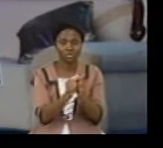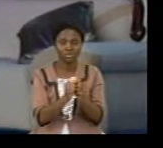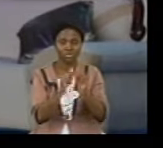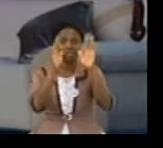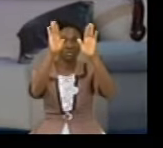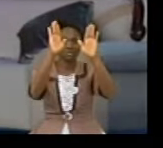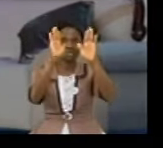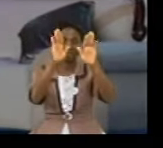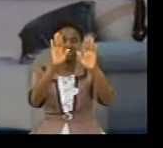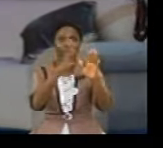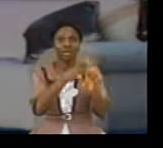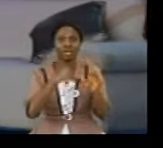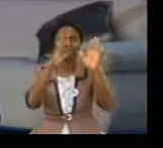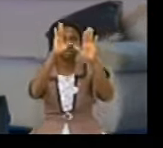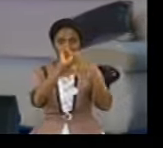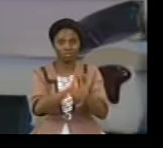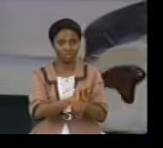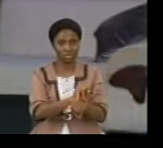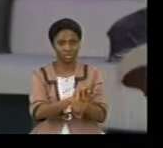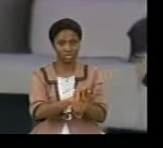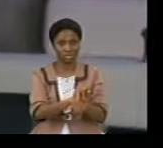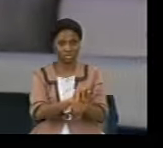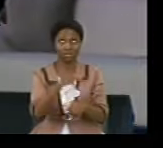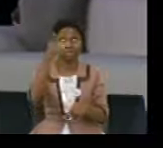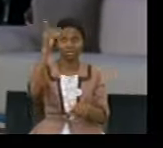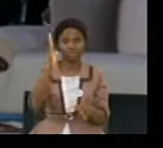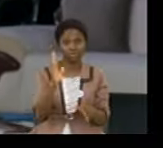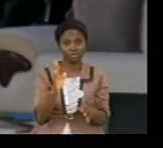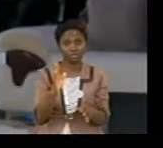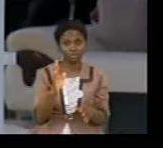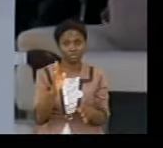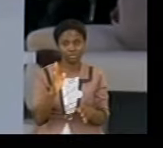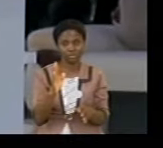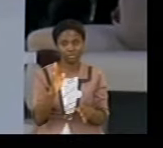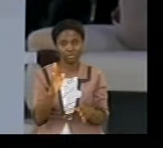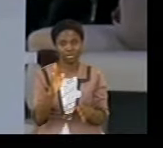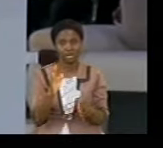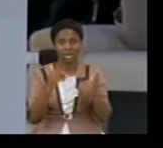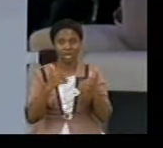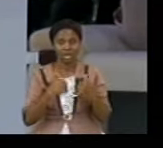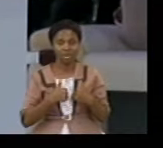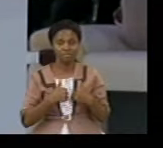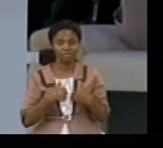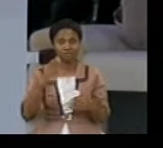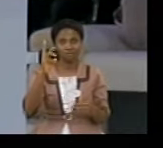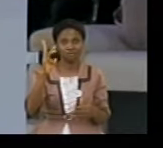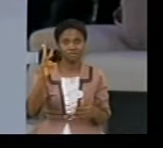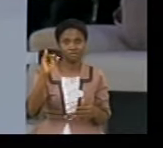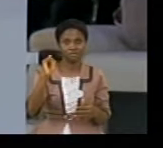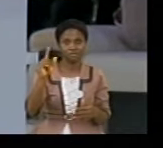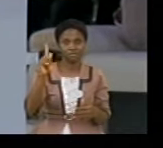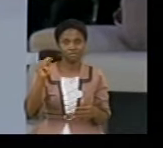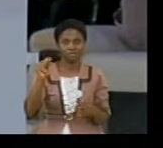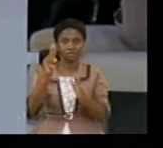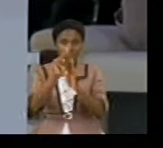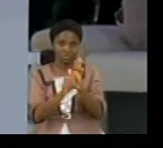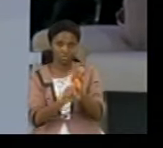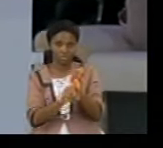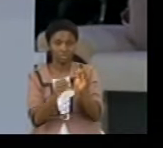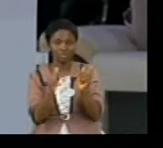and wonders. God bearing them who?